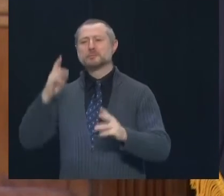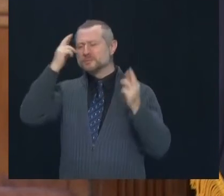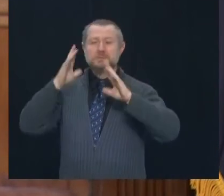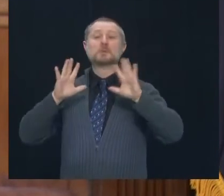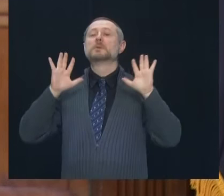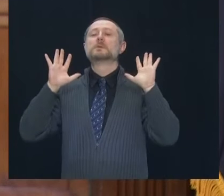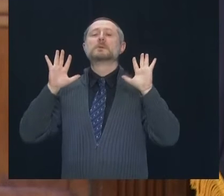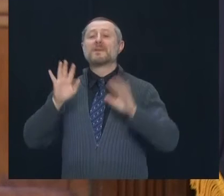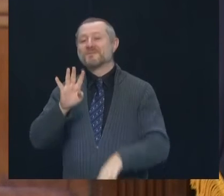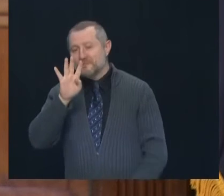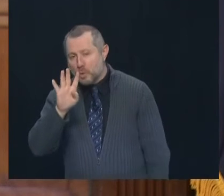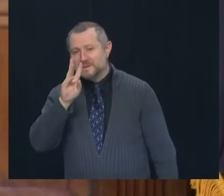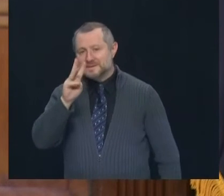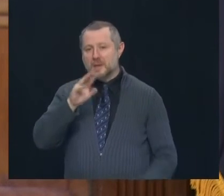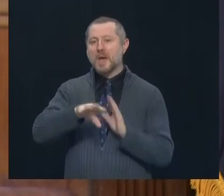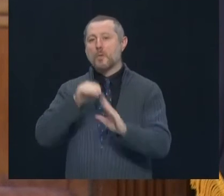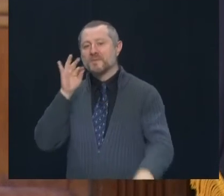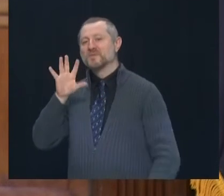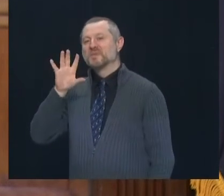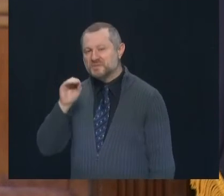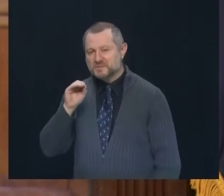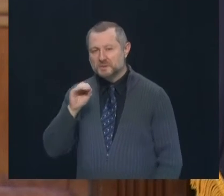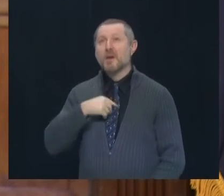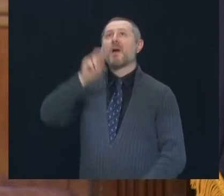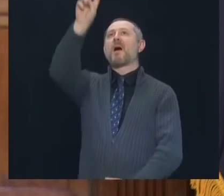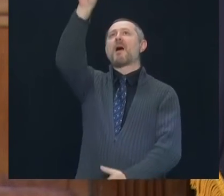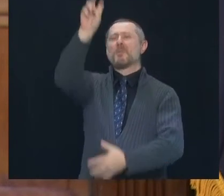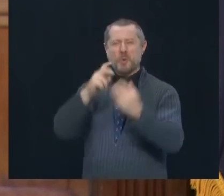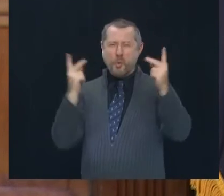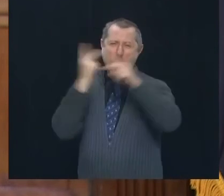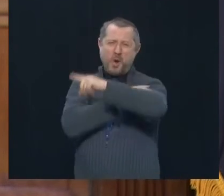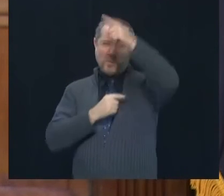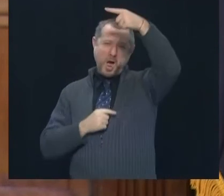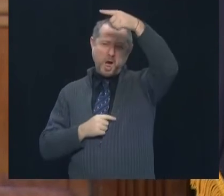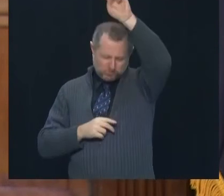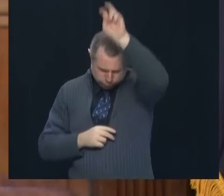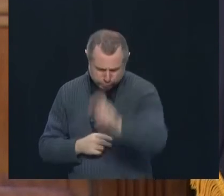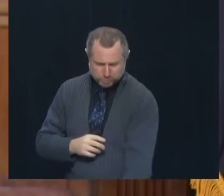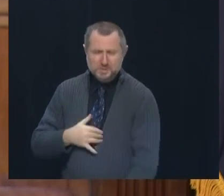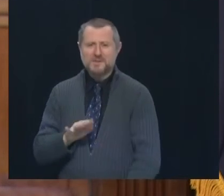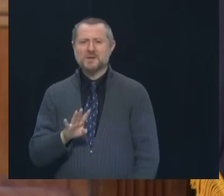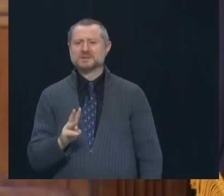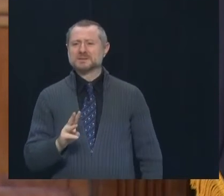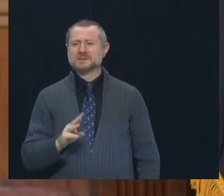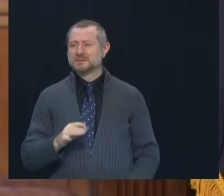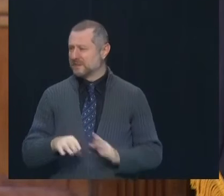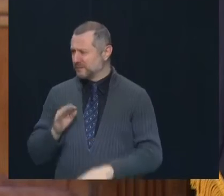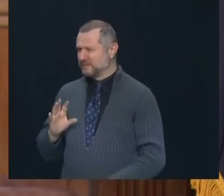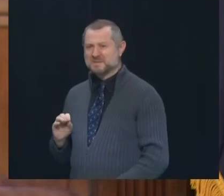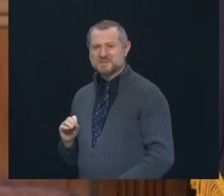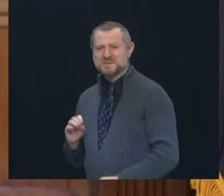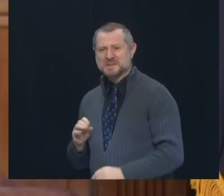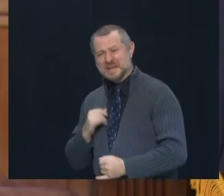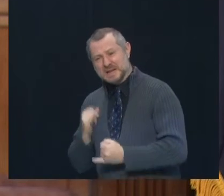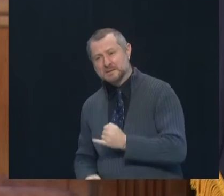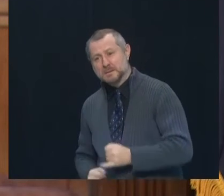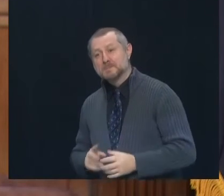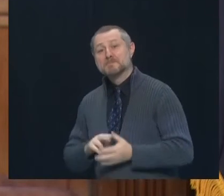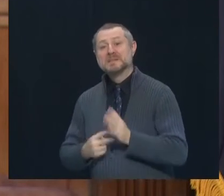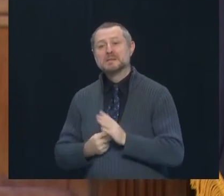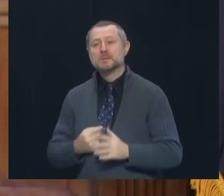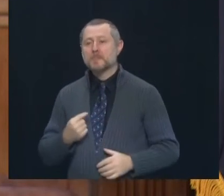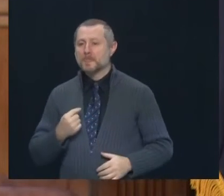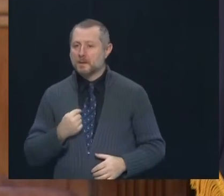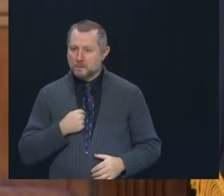46th out of 50. 46 out of 50 states. You can't get